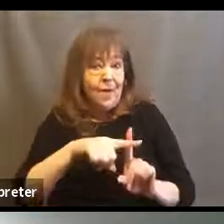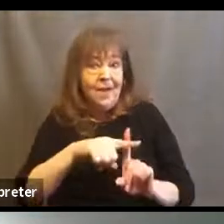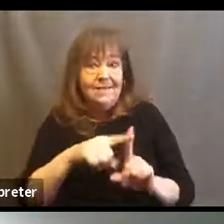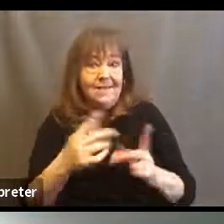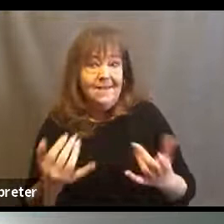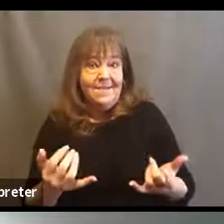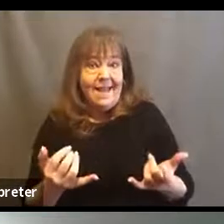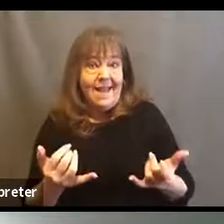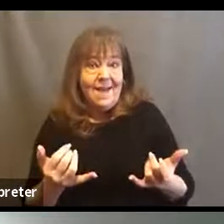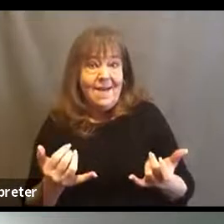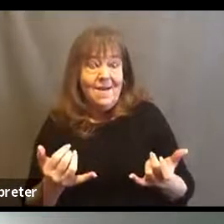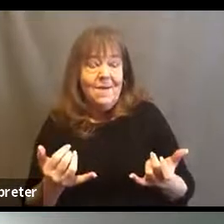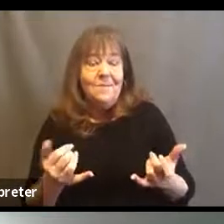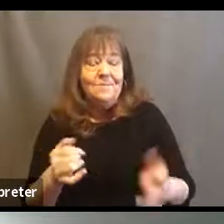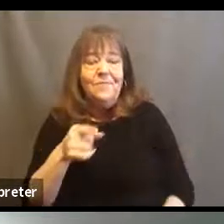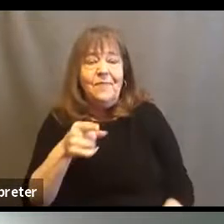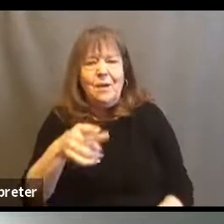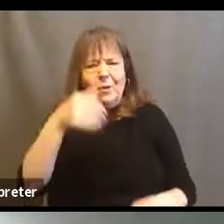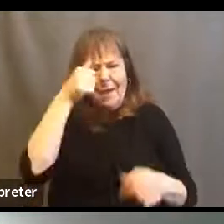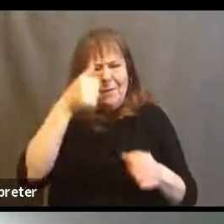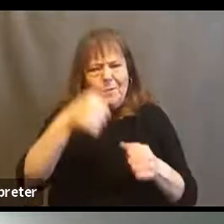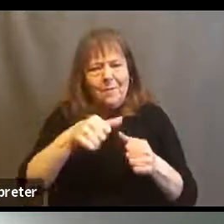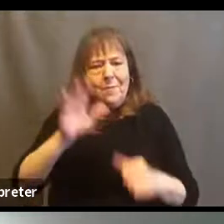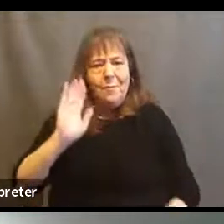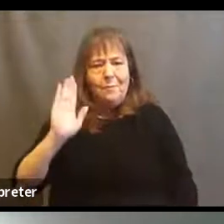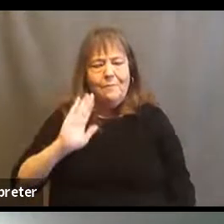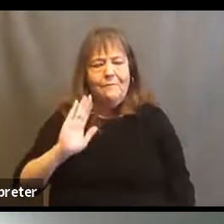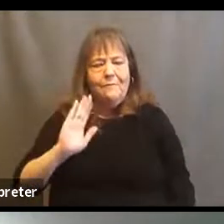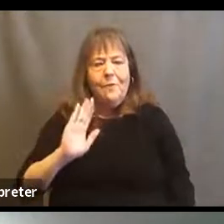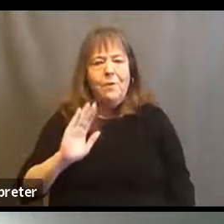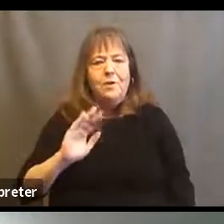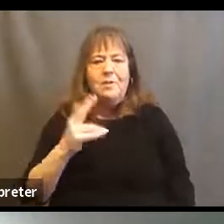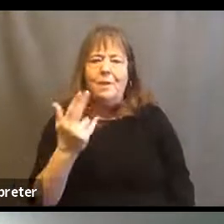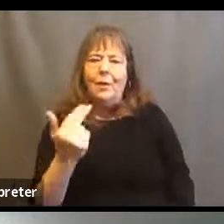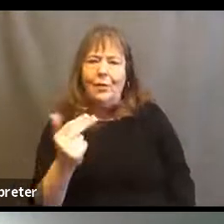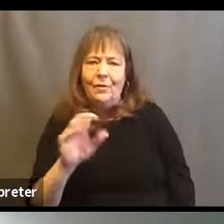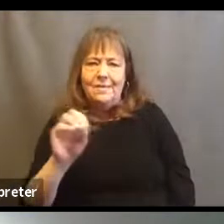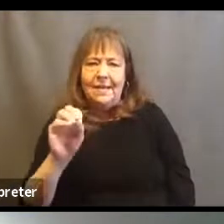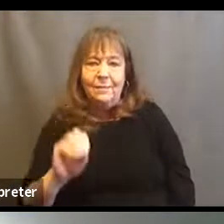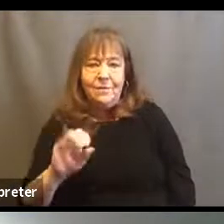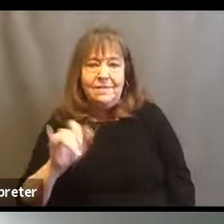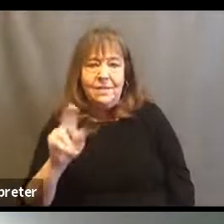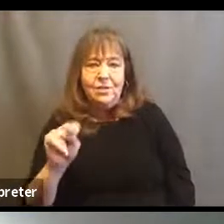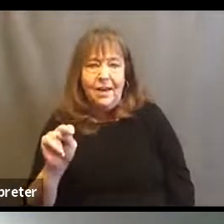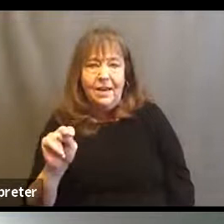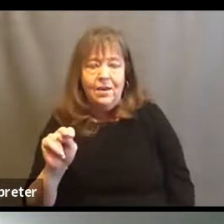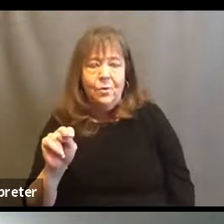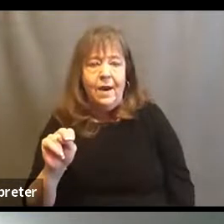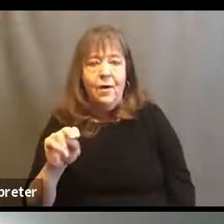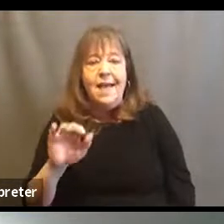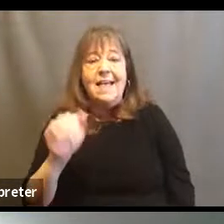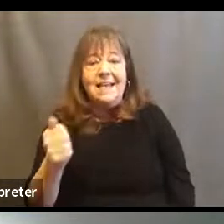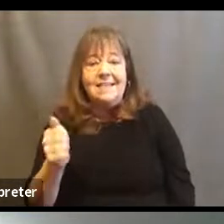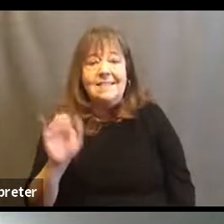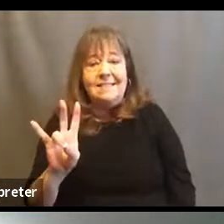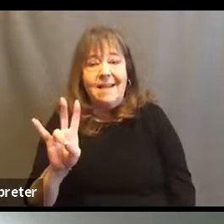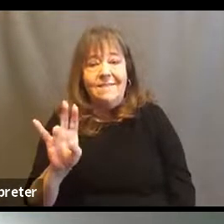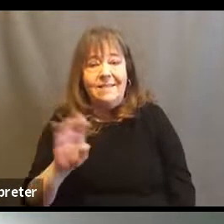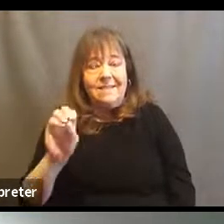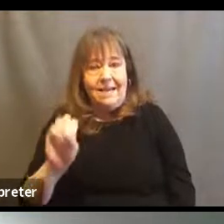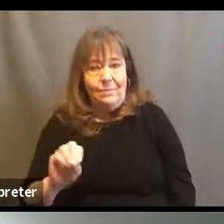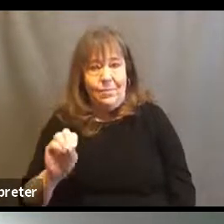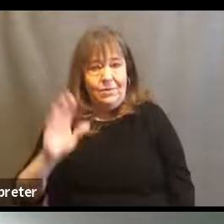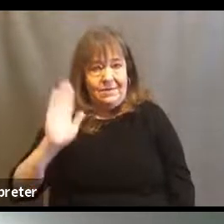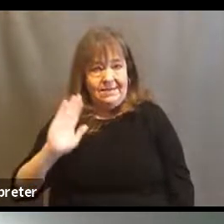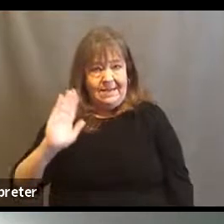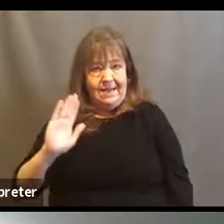positive. As you may recall, I said that number was about 13% in January, and it was about 17% of all tests we